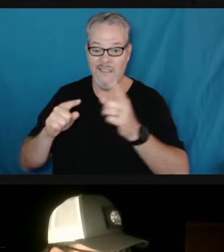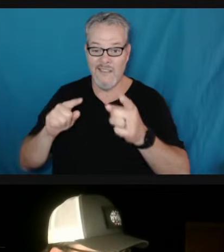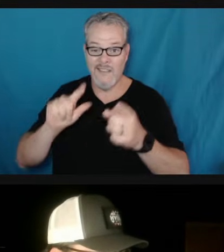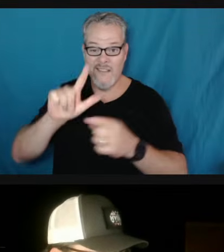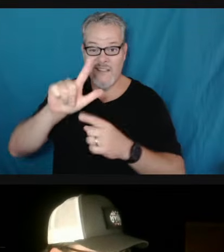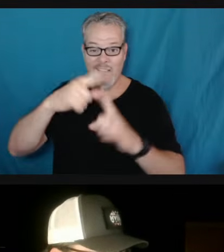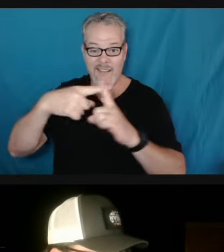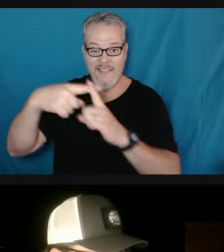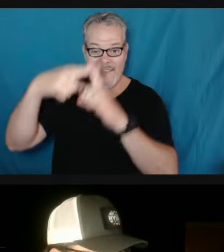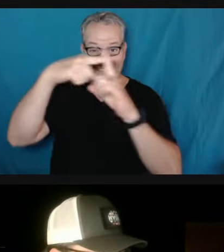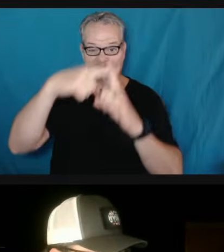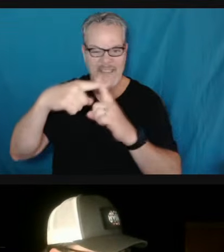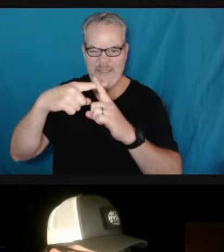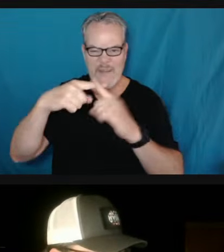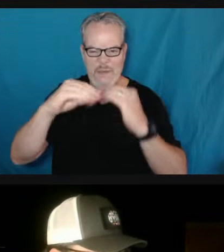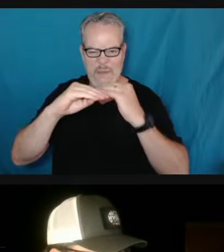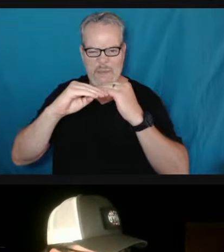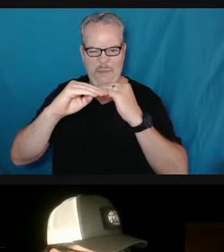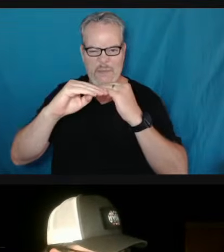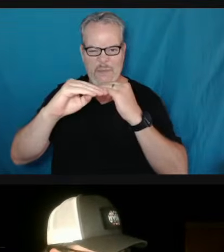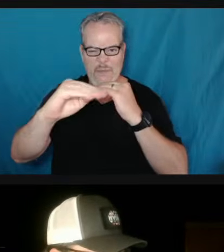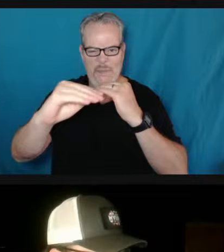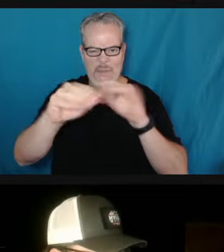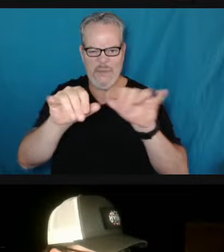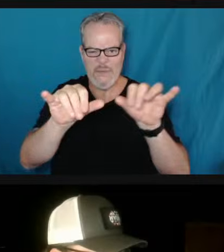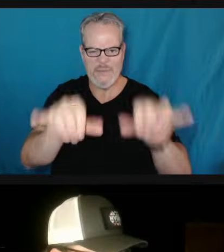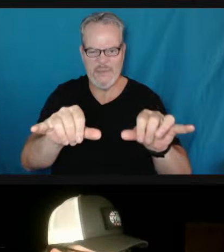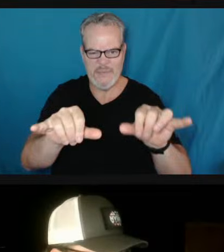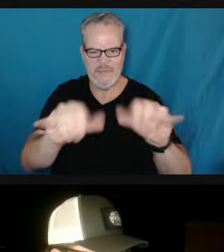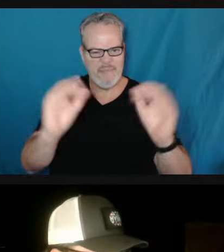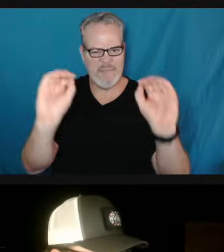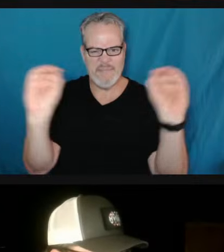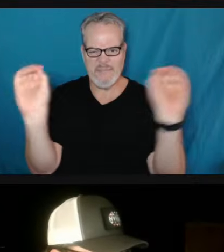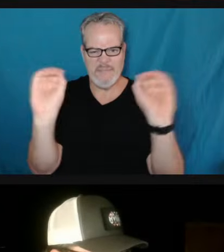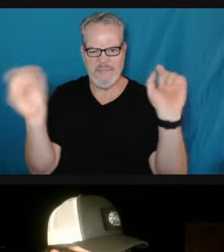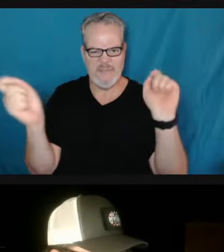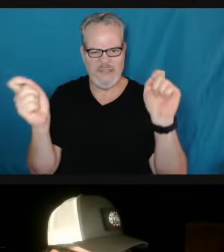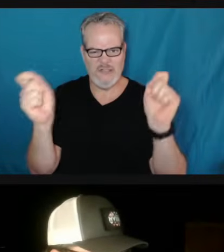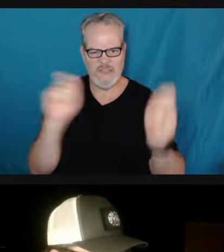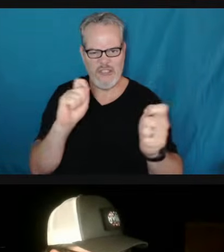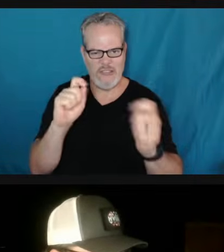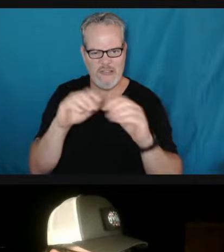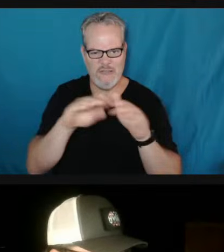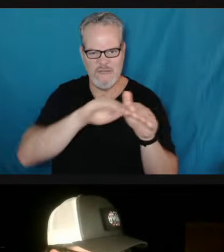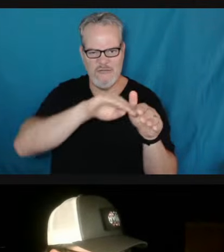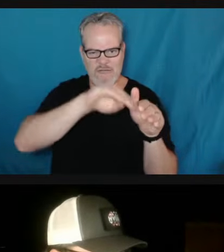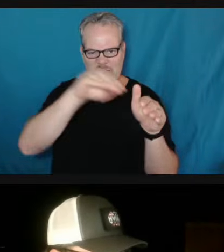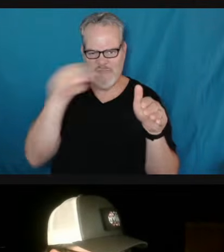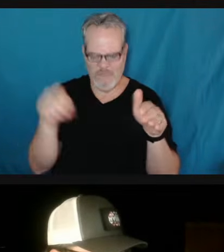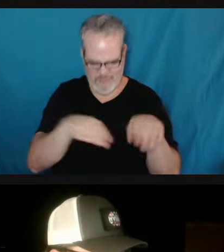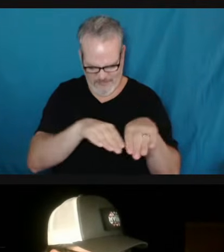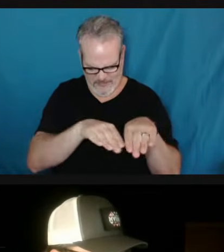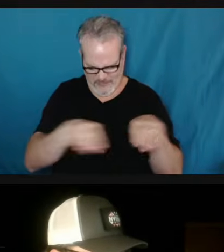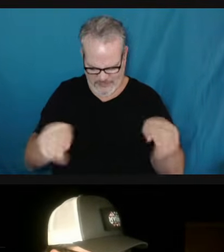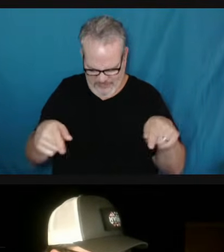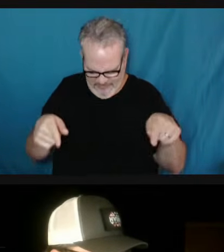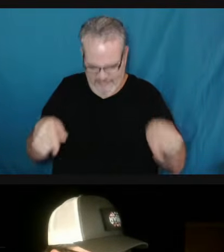that. It's not really showing the changes on the crater floor. And anyways, there haven't been any in the last week with no lava flows going across